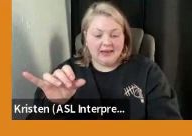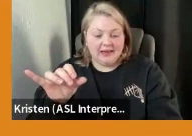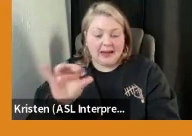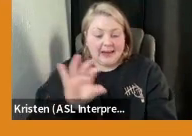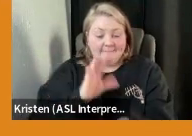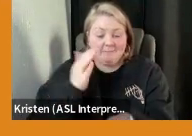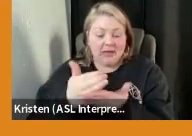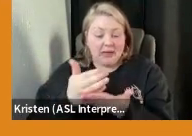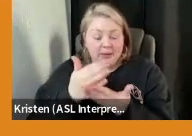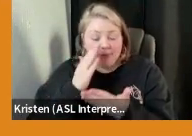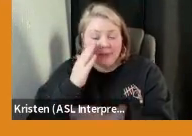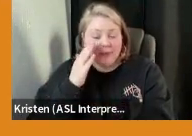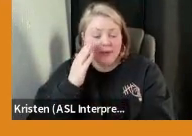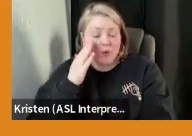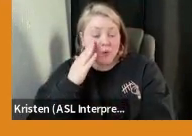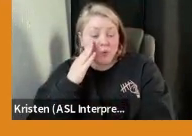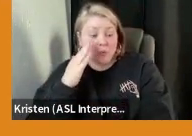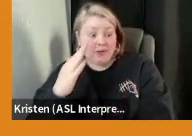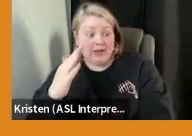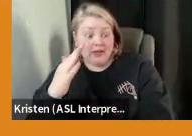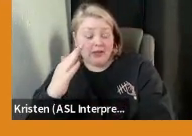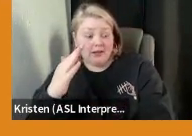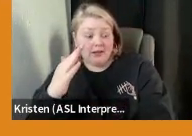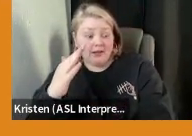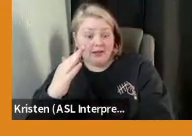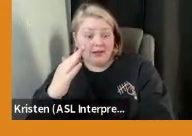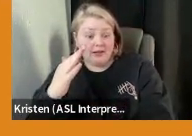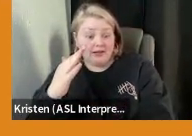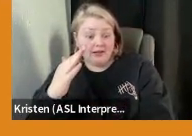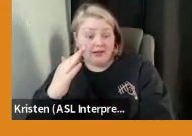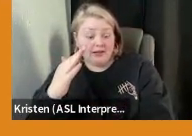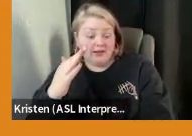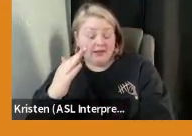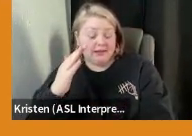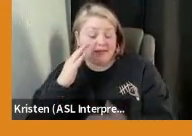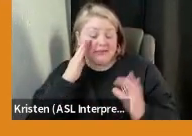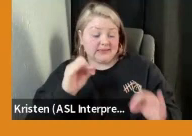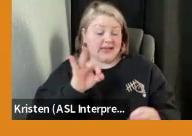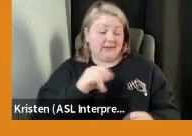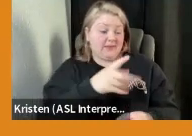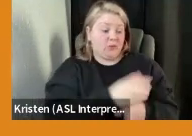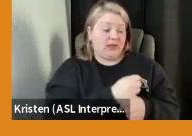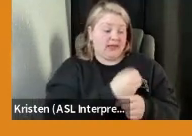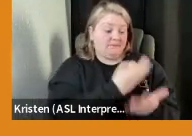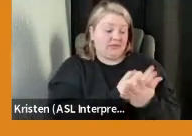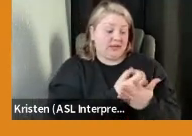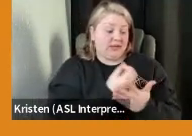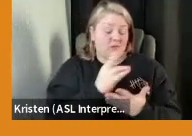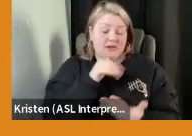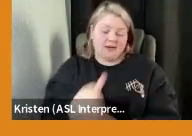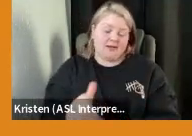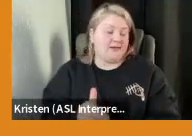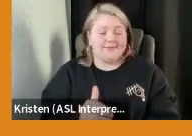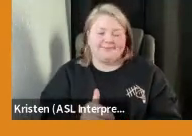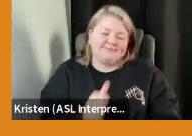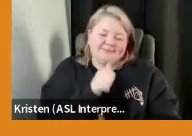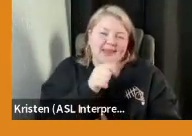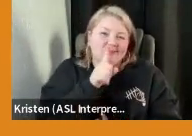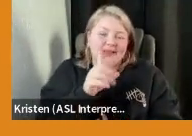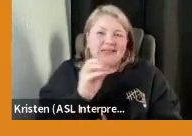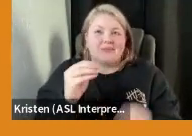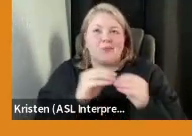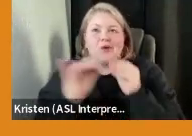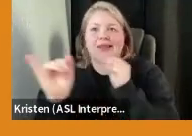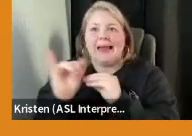absolutely make an organization either get funding or not get funding. It's more like a